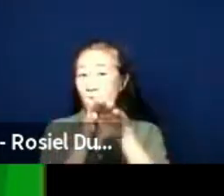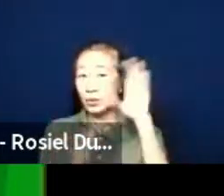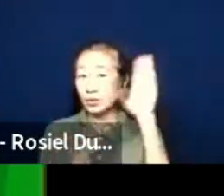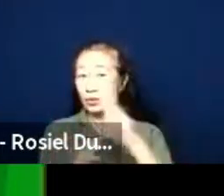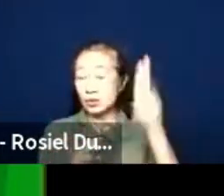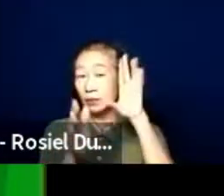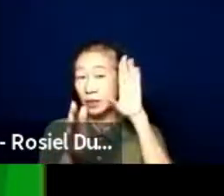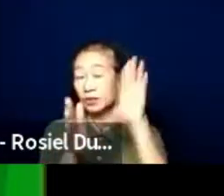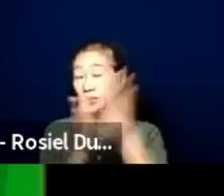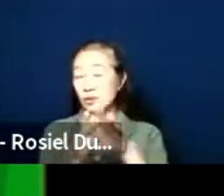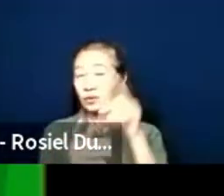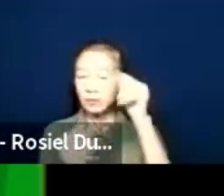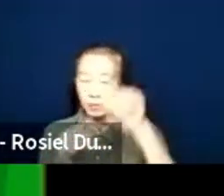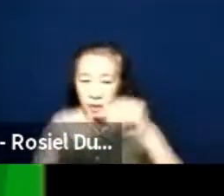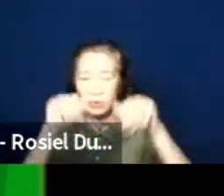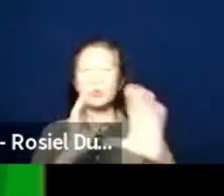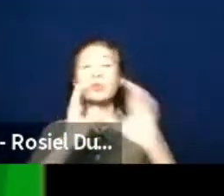Excuse.